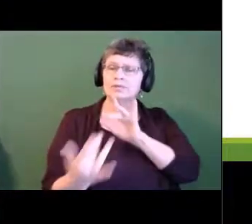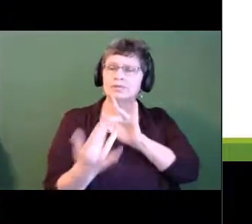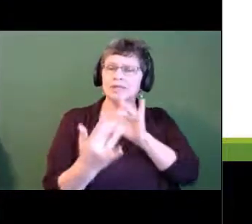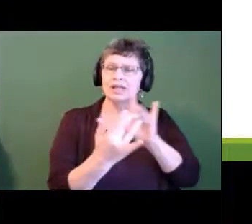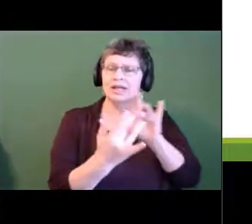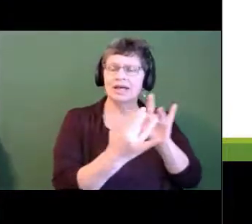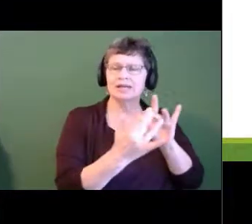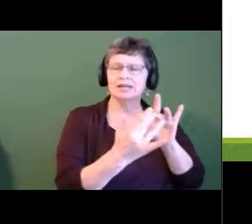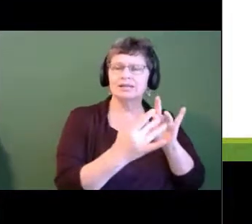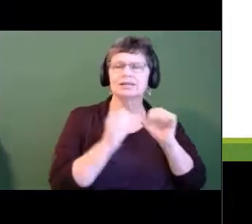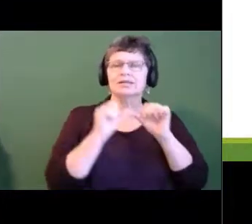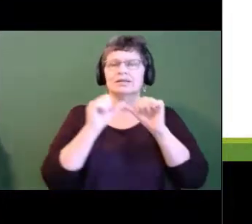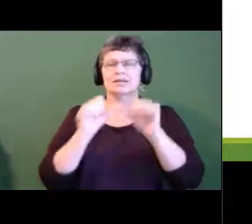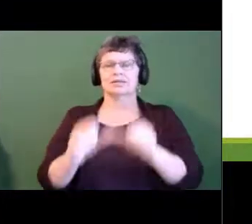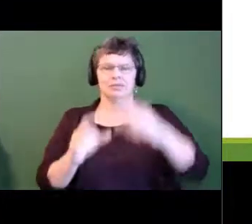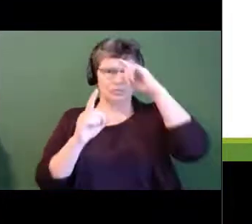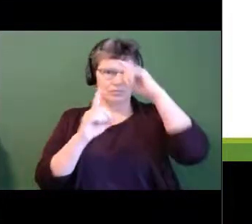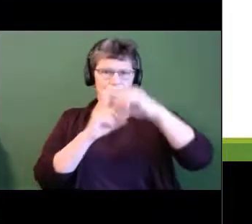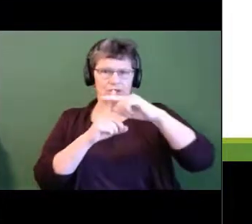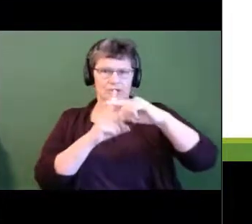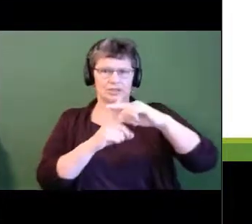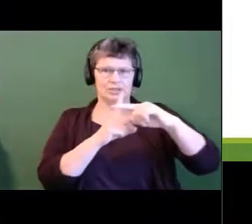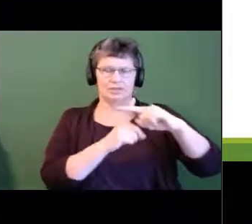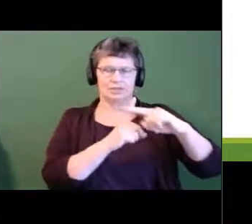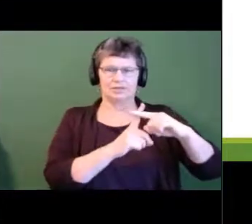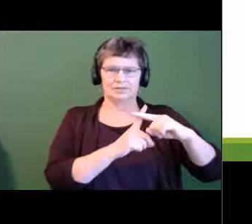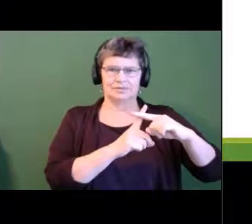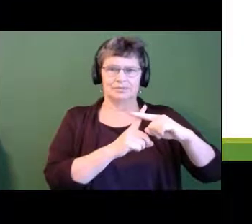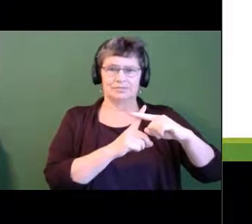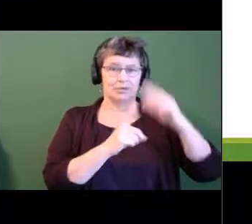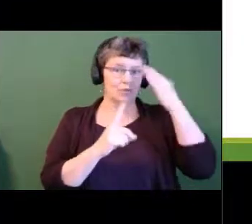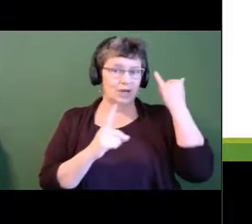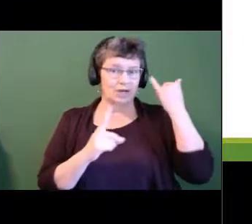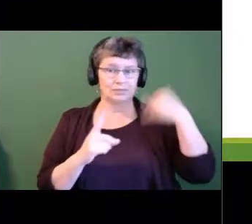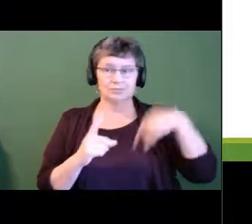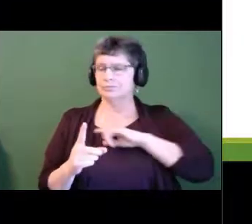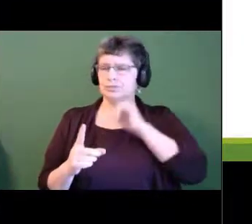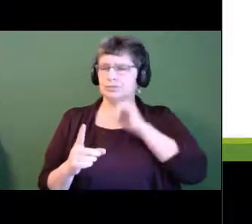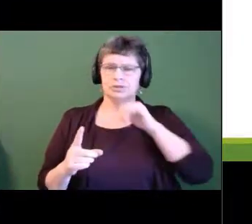can, because this isn't over yet. Next slide.